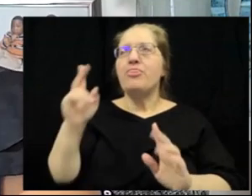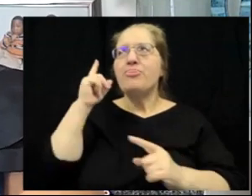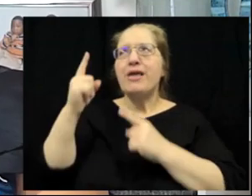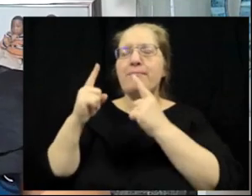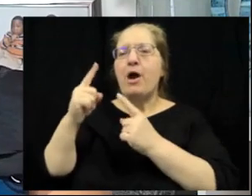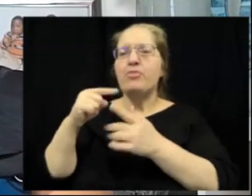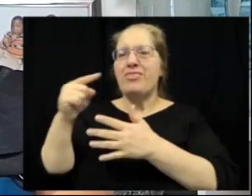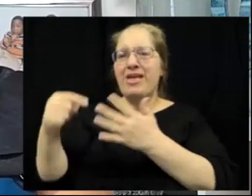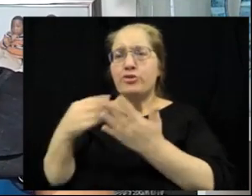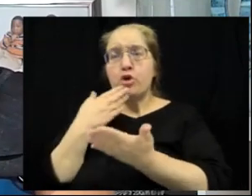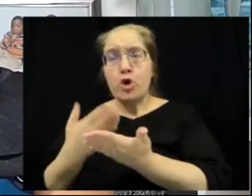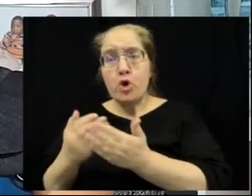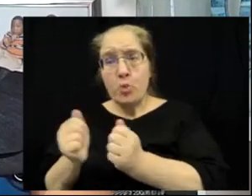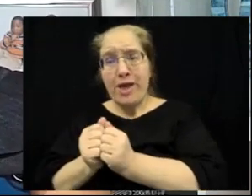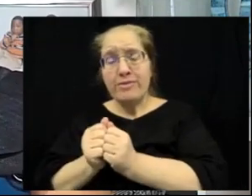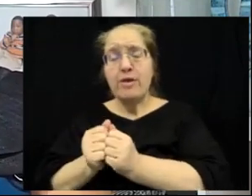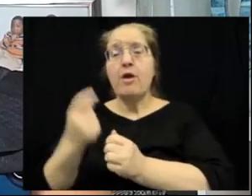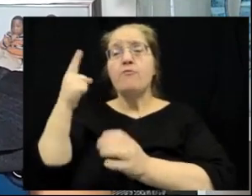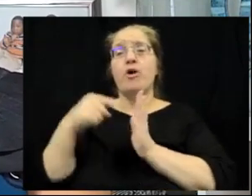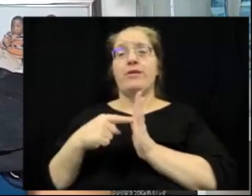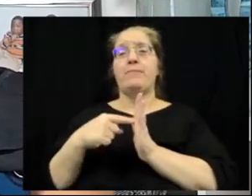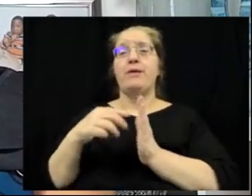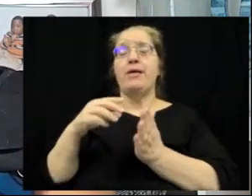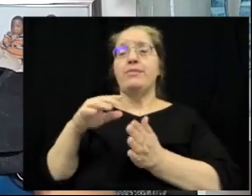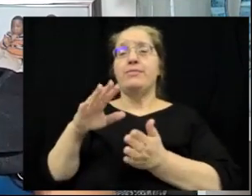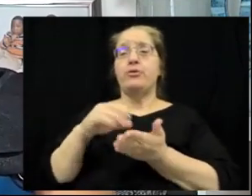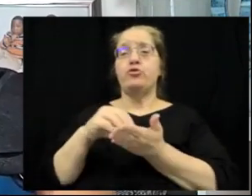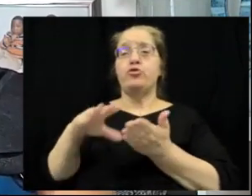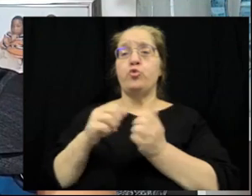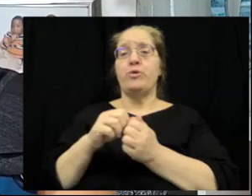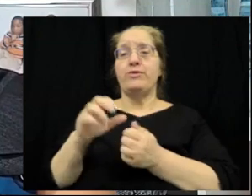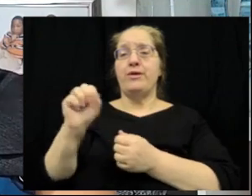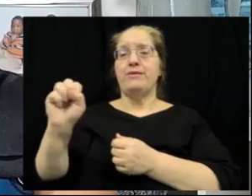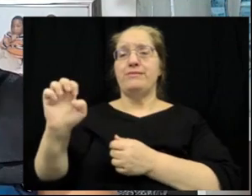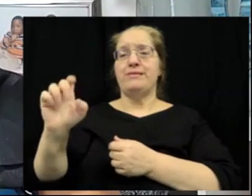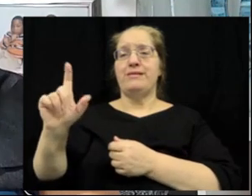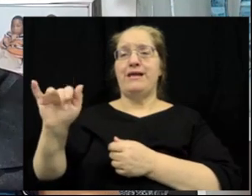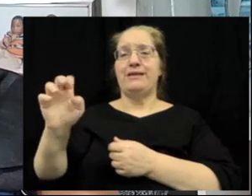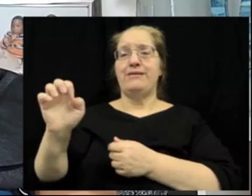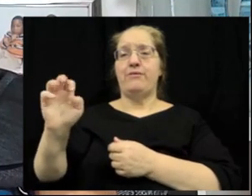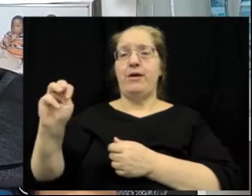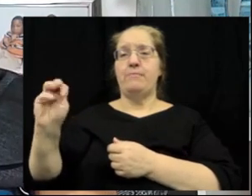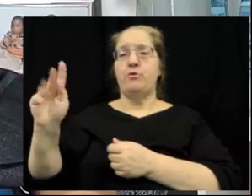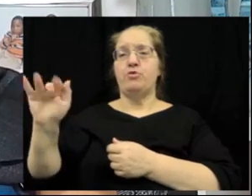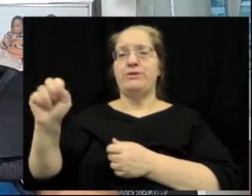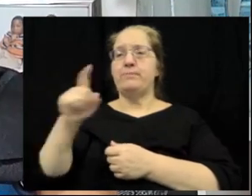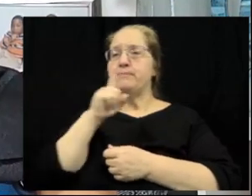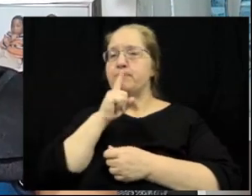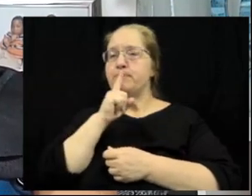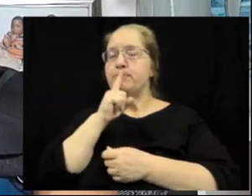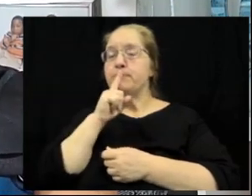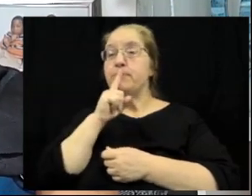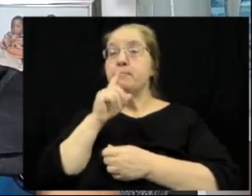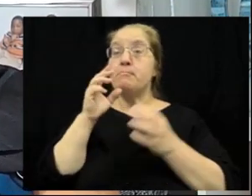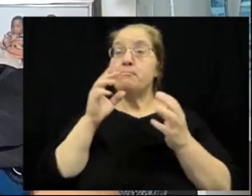good at. So for instance, this kid with selective mutism, they talked at home.